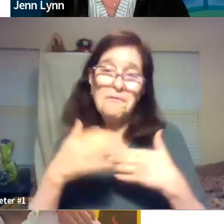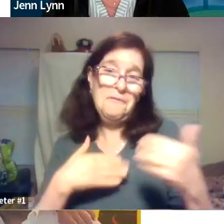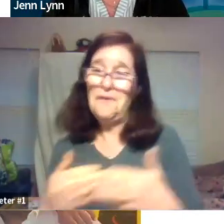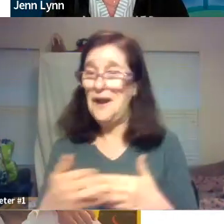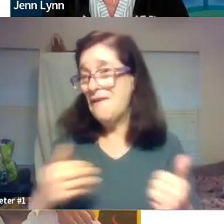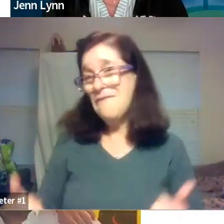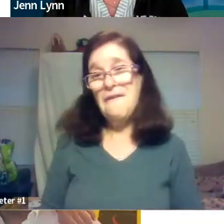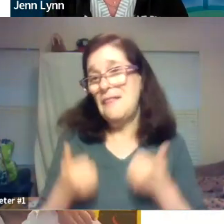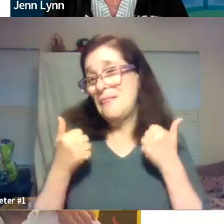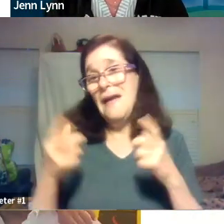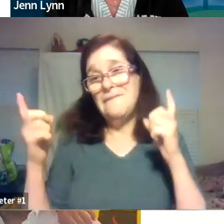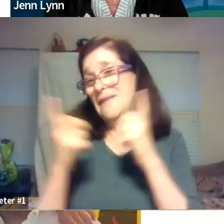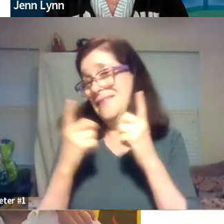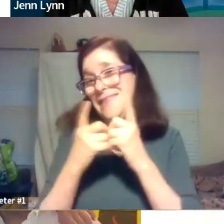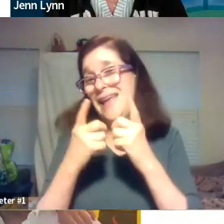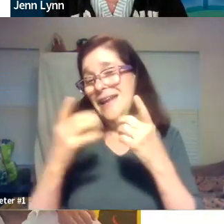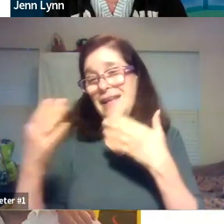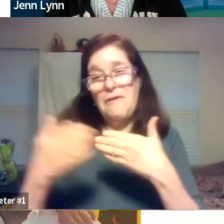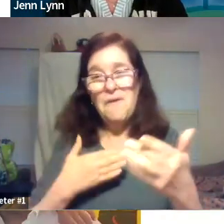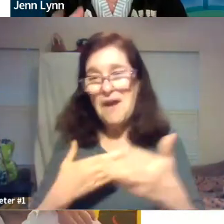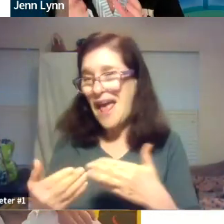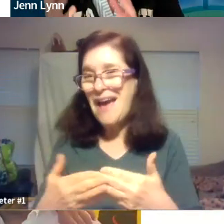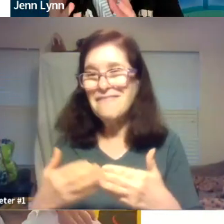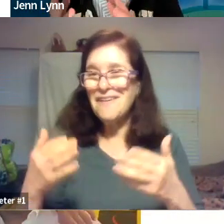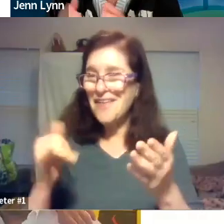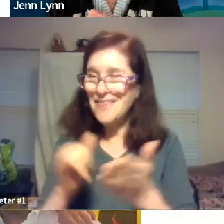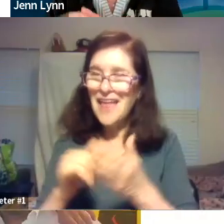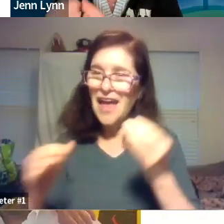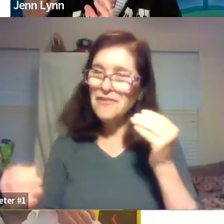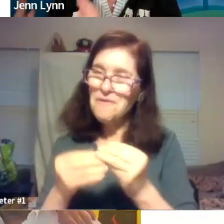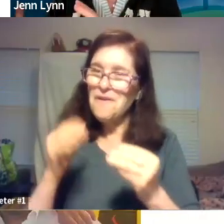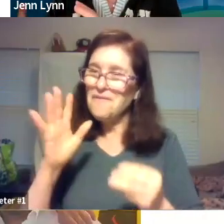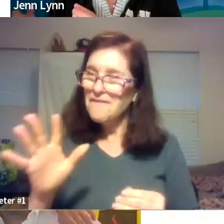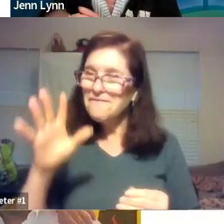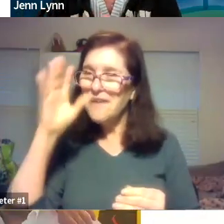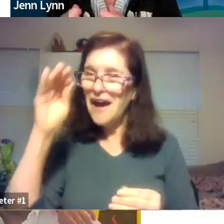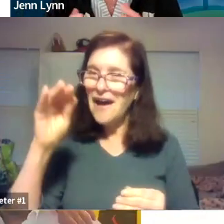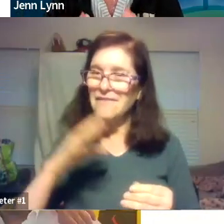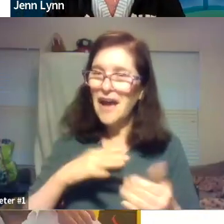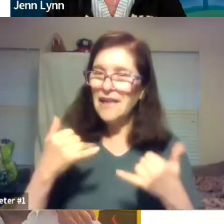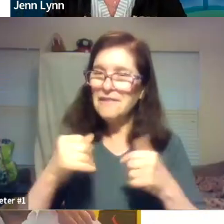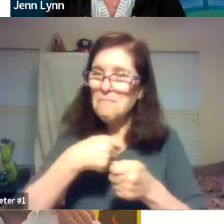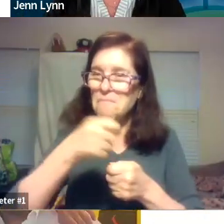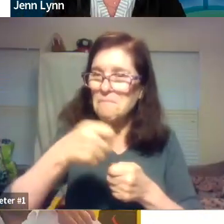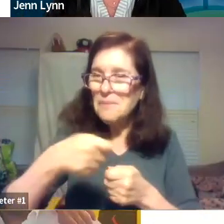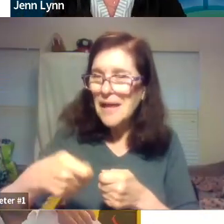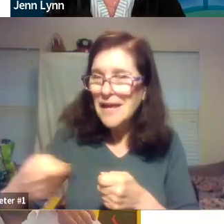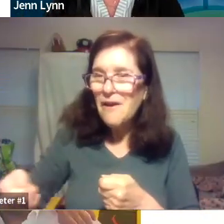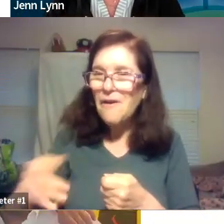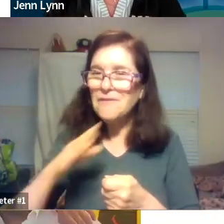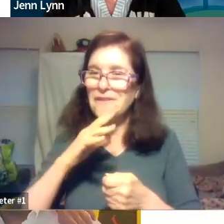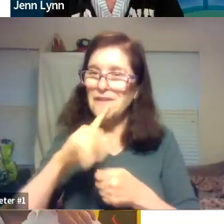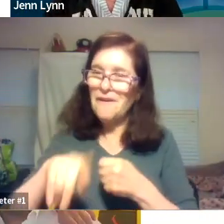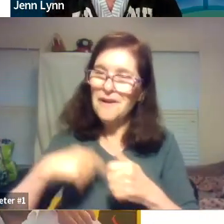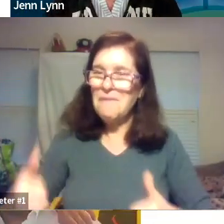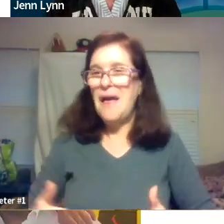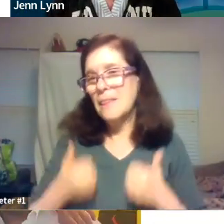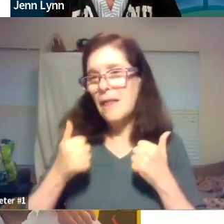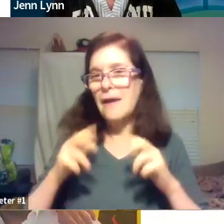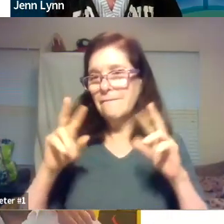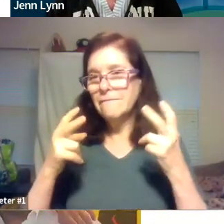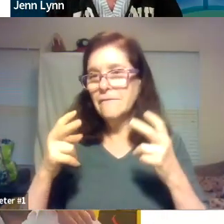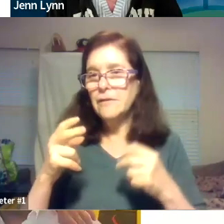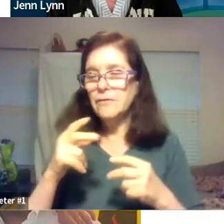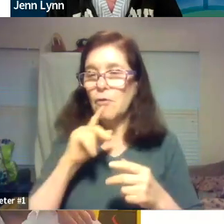life and dating and all of that stuff. That's more of a Five Guys and play cards and talk about life kind of setting. So we